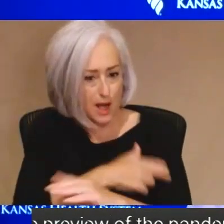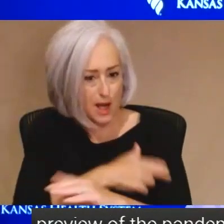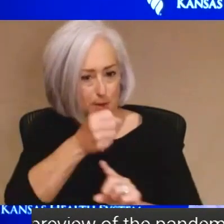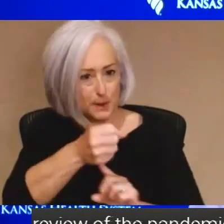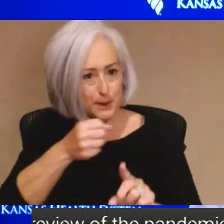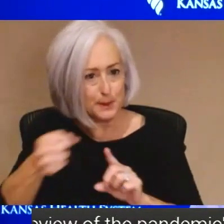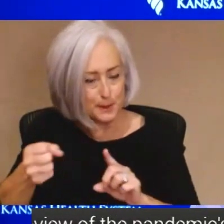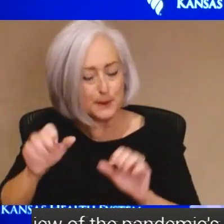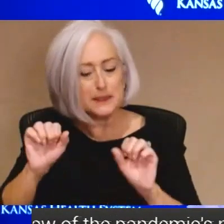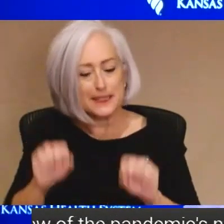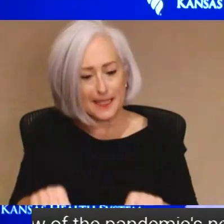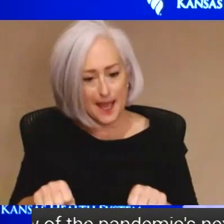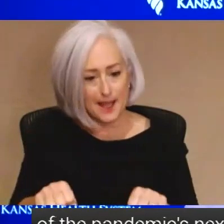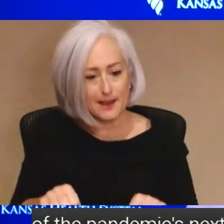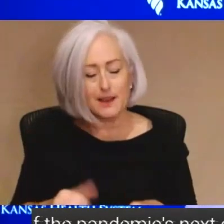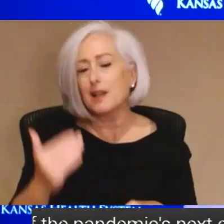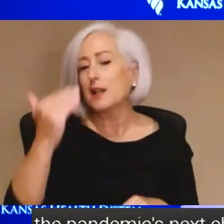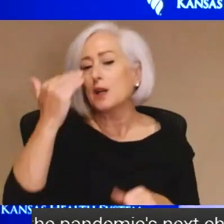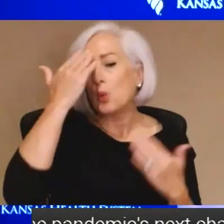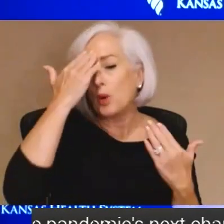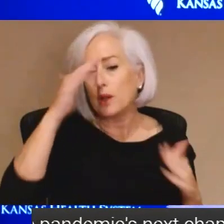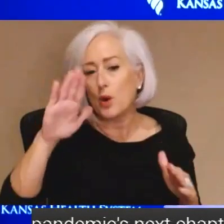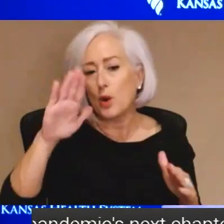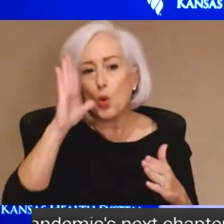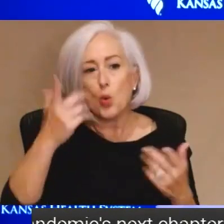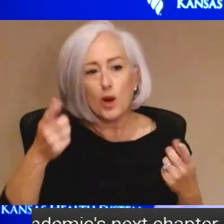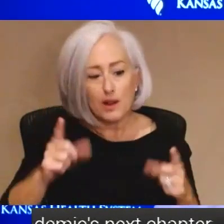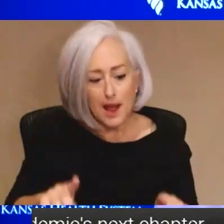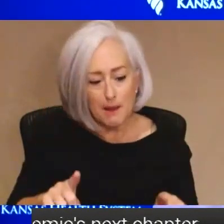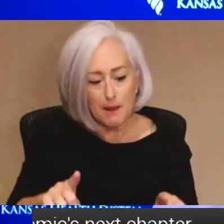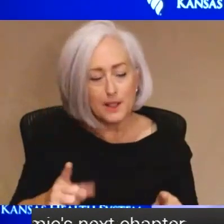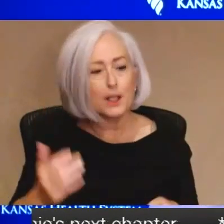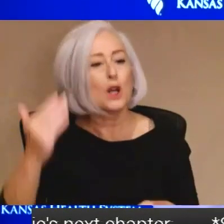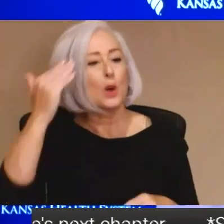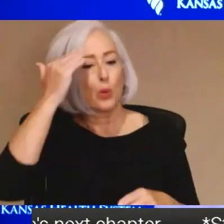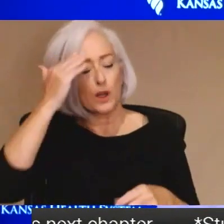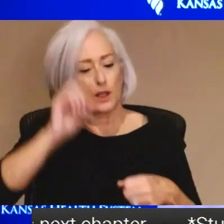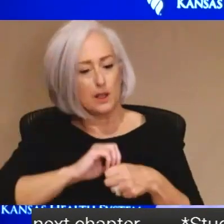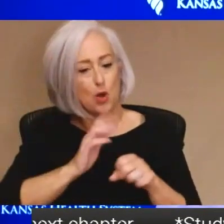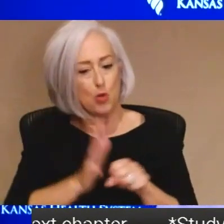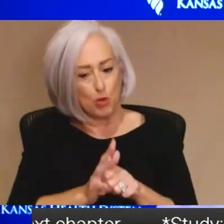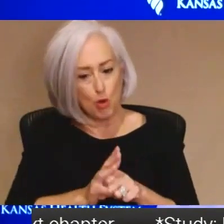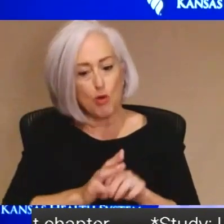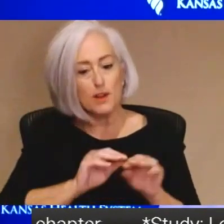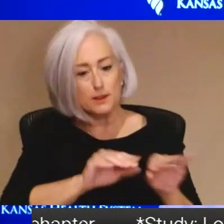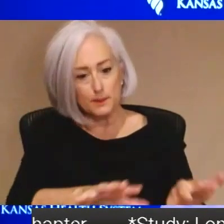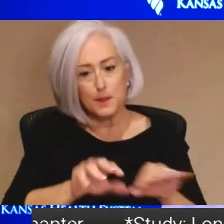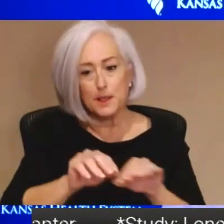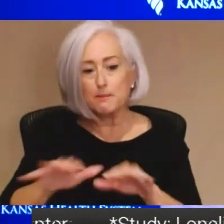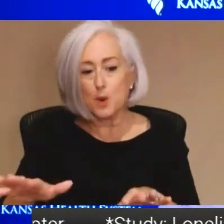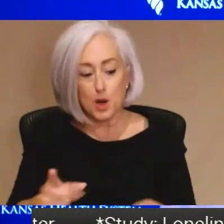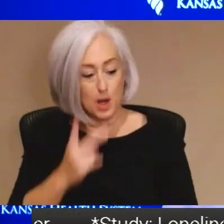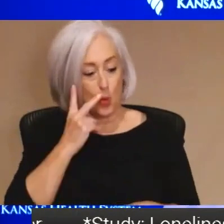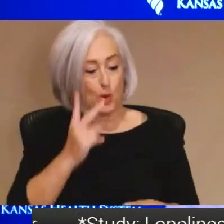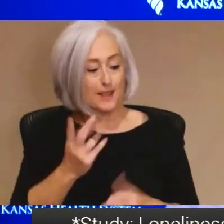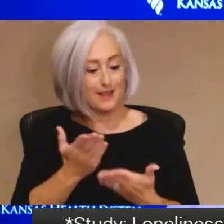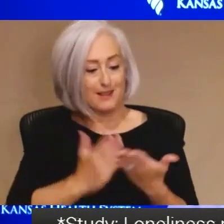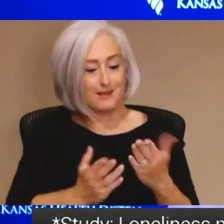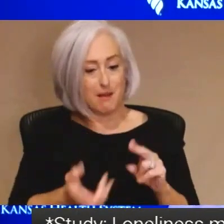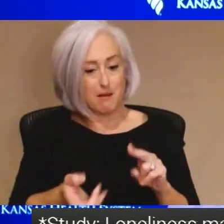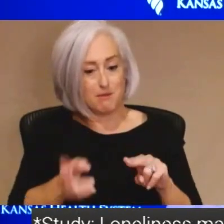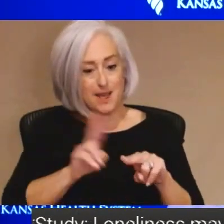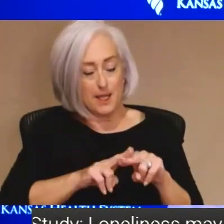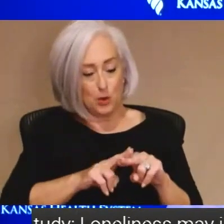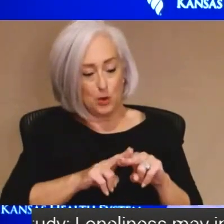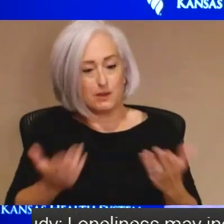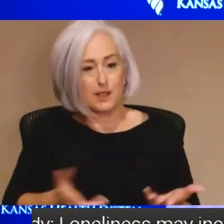continues to circulate. We know that there is increasing rates of cases and hospitalizations around the United States. We have to see what that brings. But I think the most